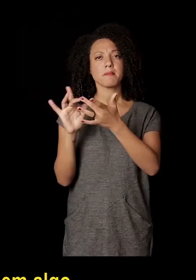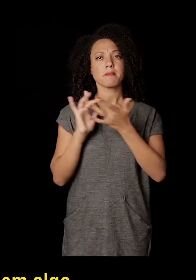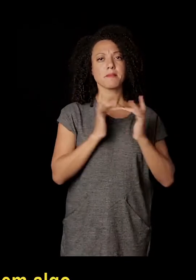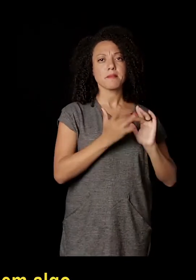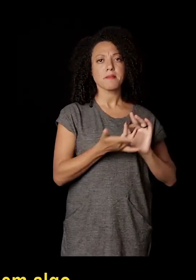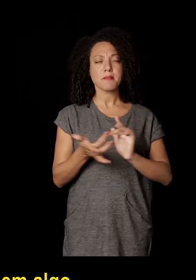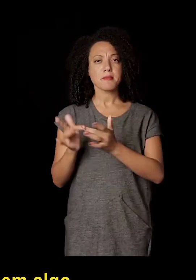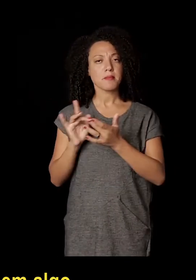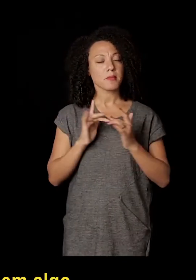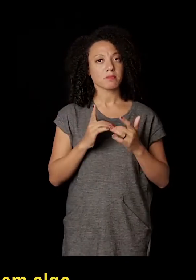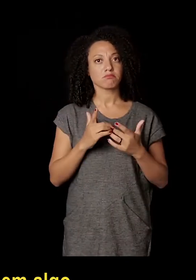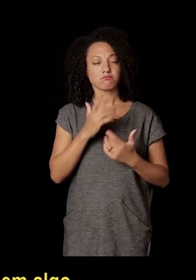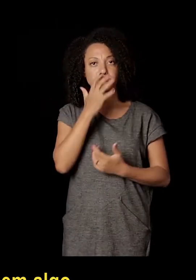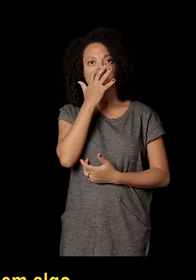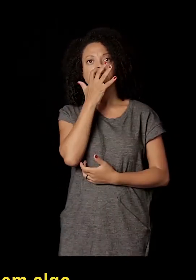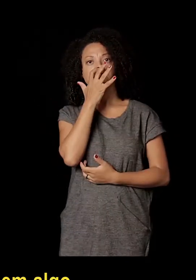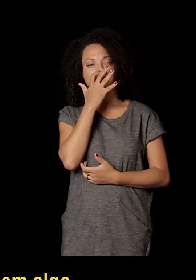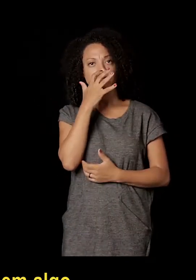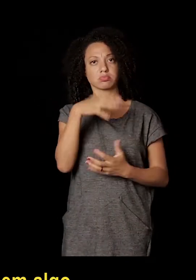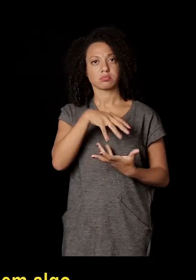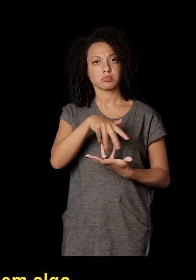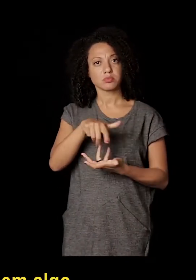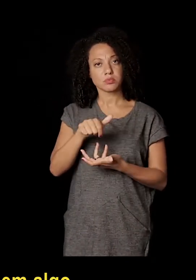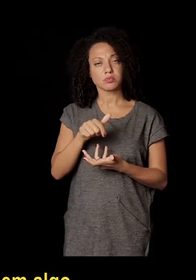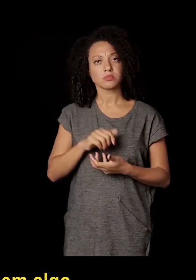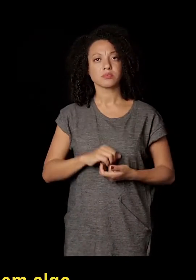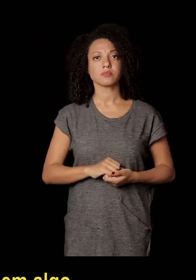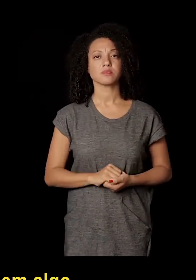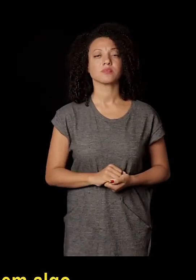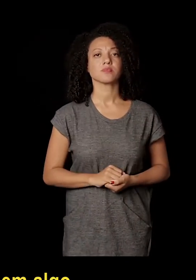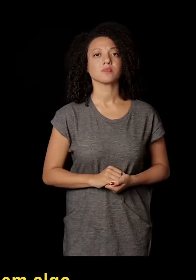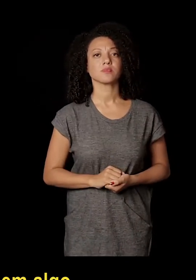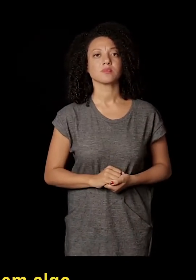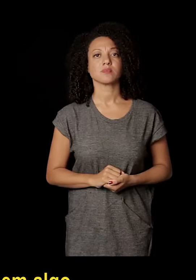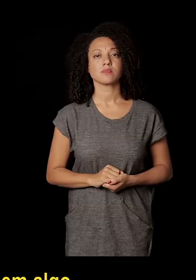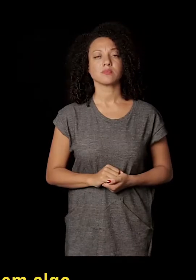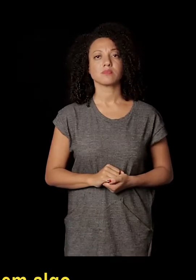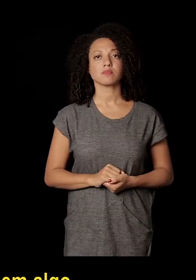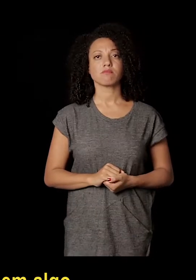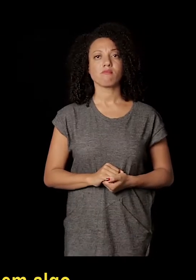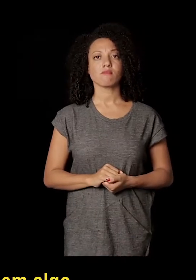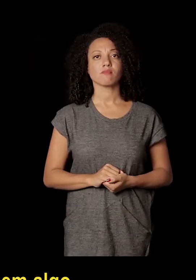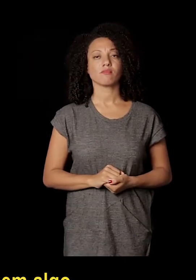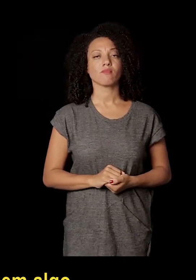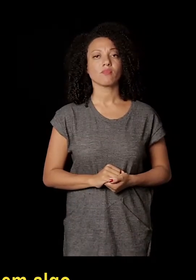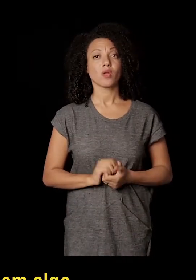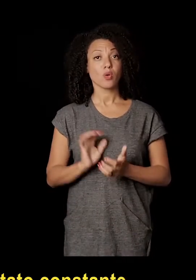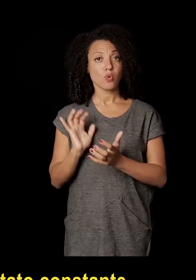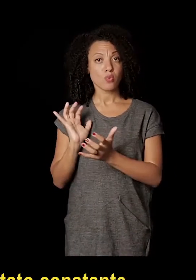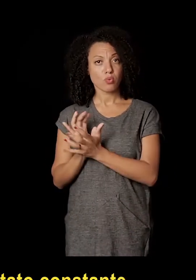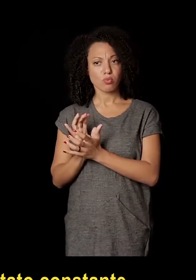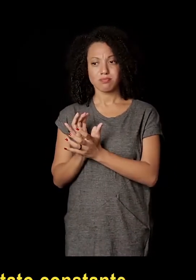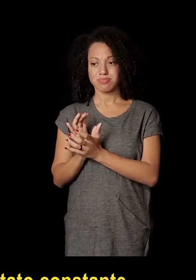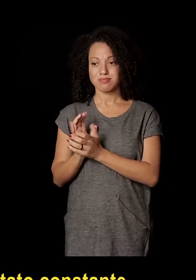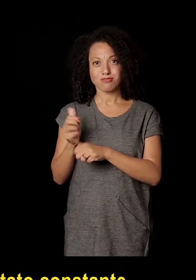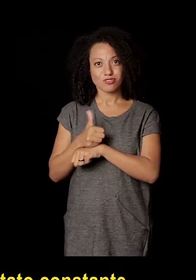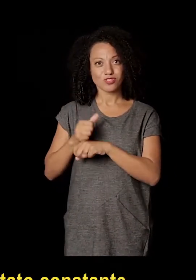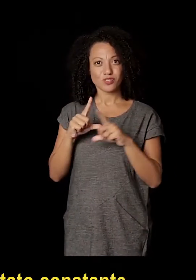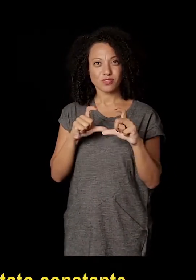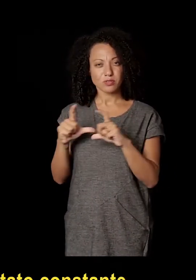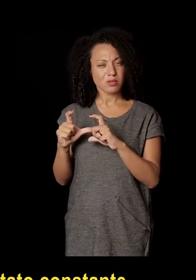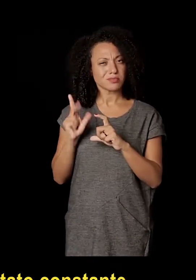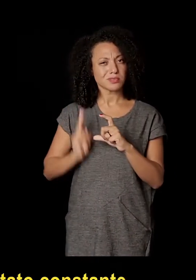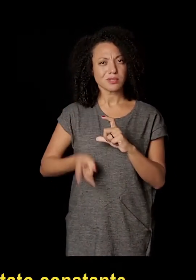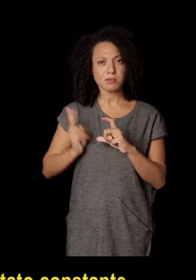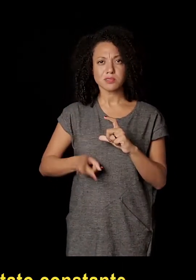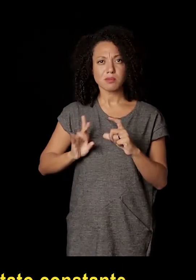Because these networks have become quite extraordinary throughout the world, and groups of